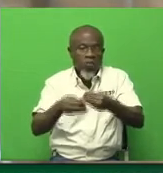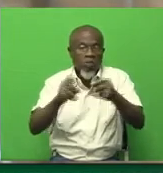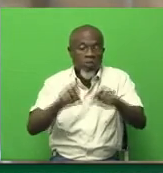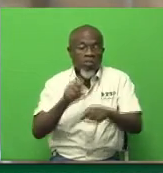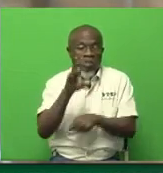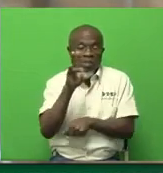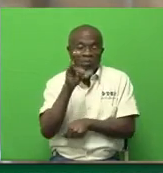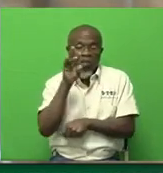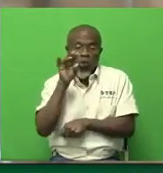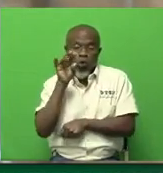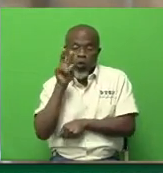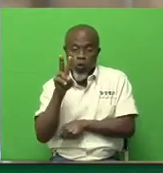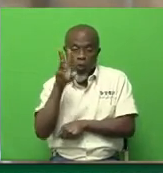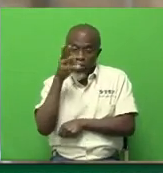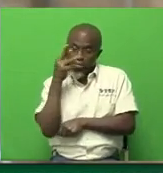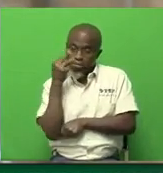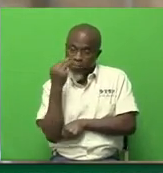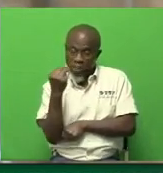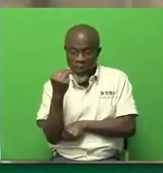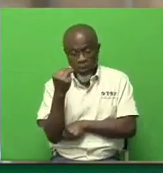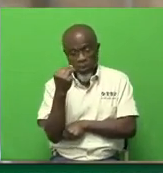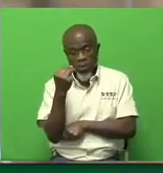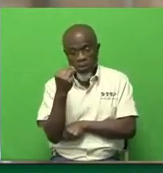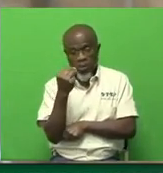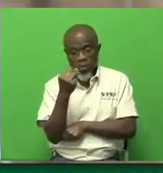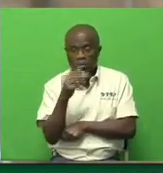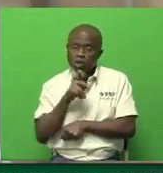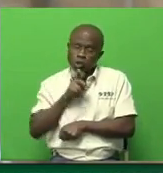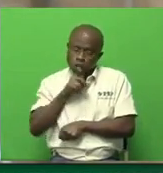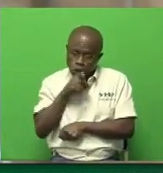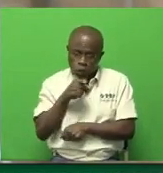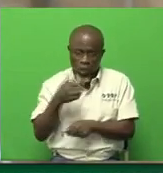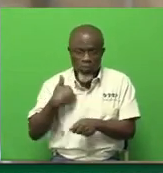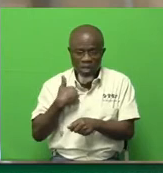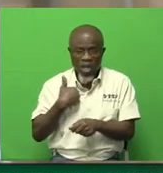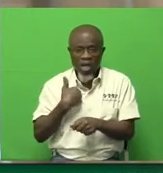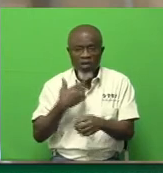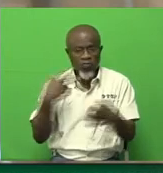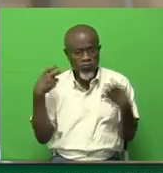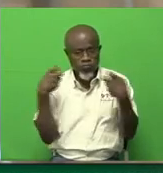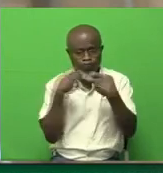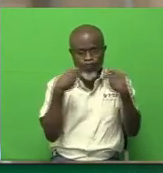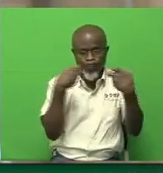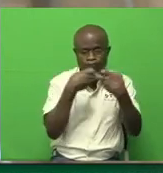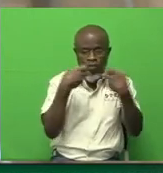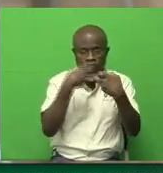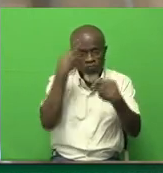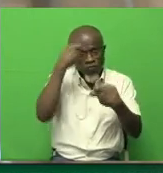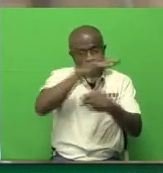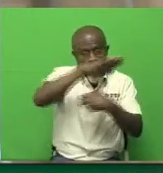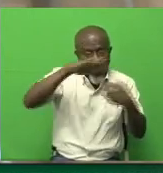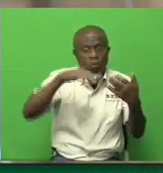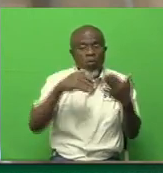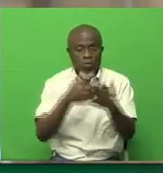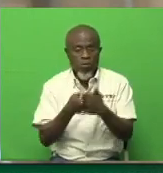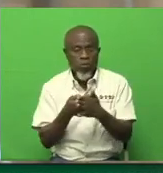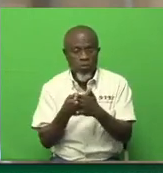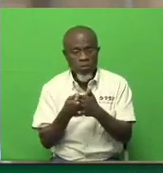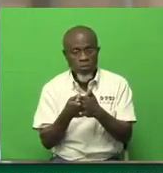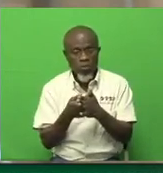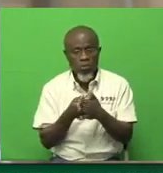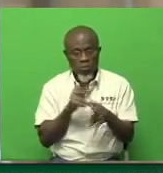72 million dollars to ensure that we have reliable electricity services to the people of Toronto bigo nobody talks about